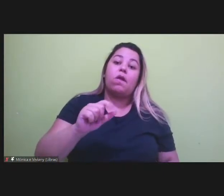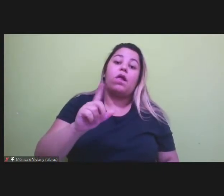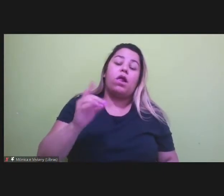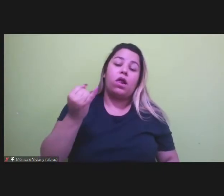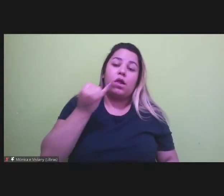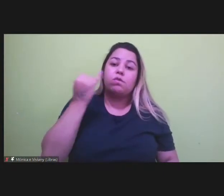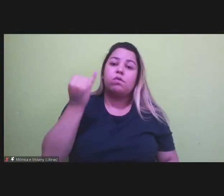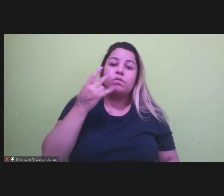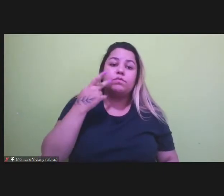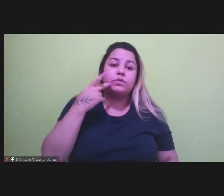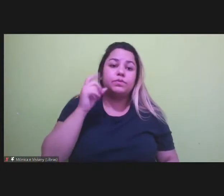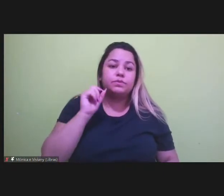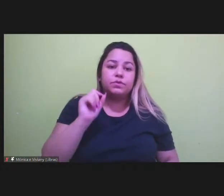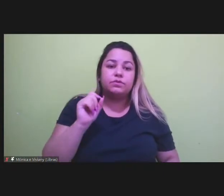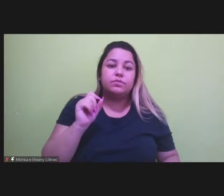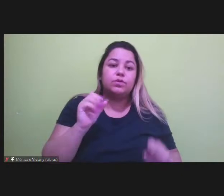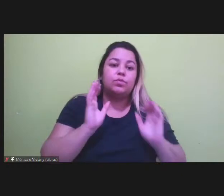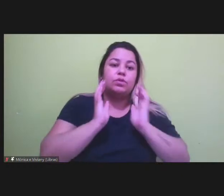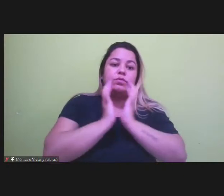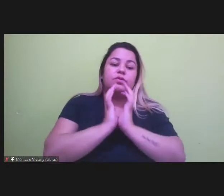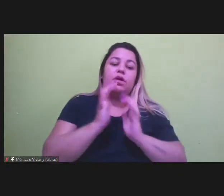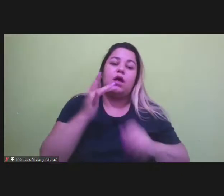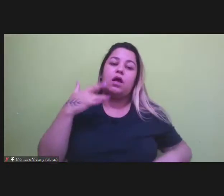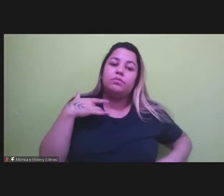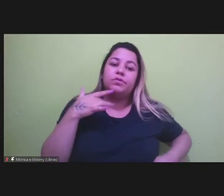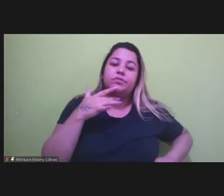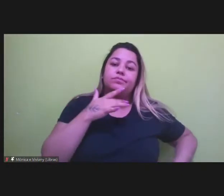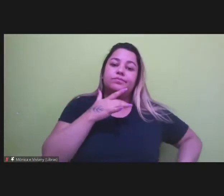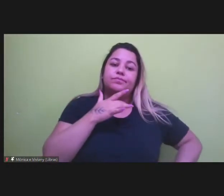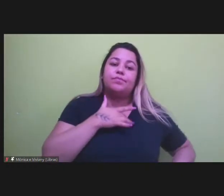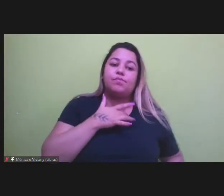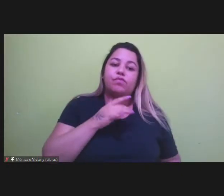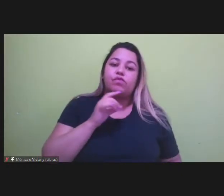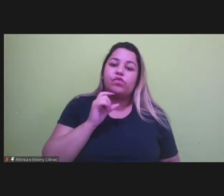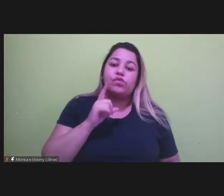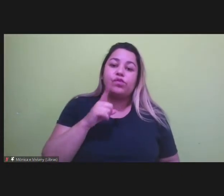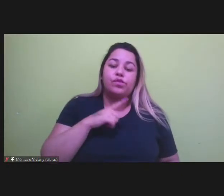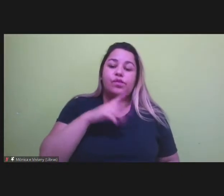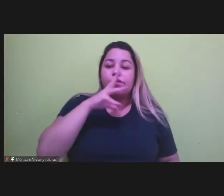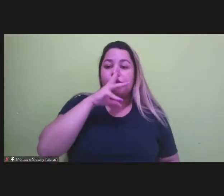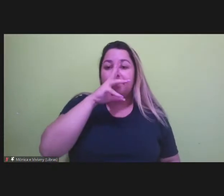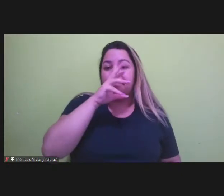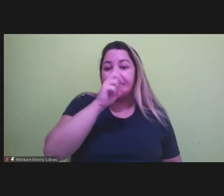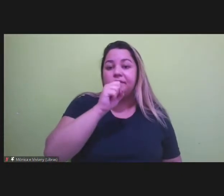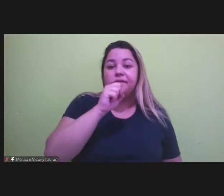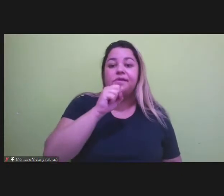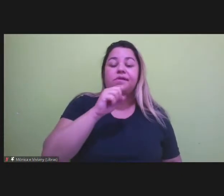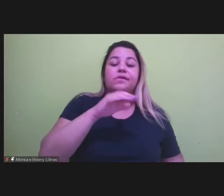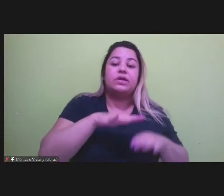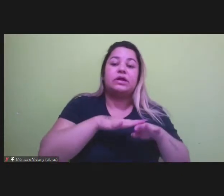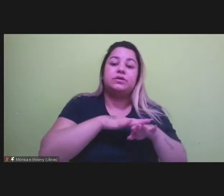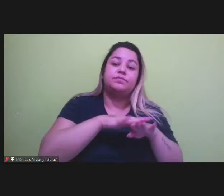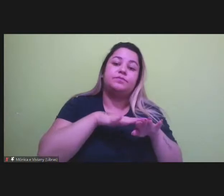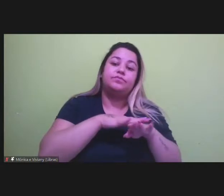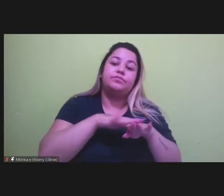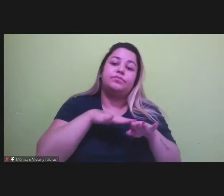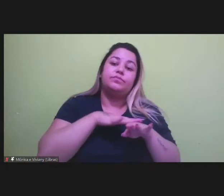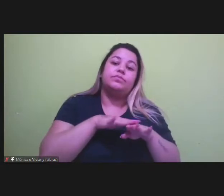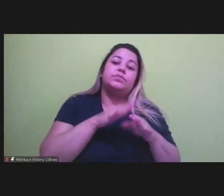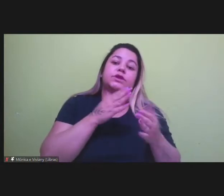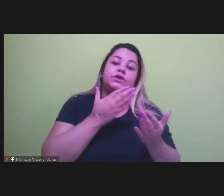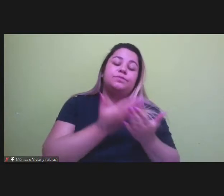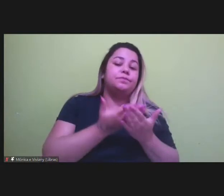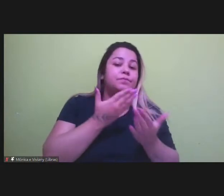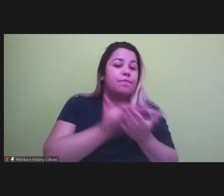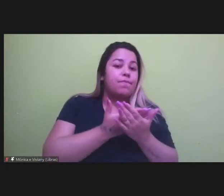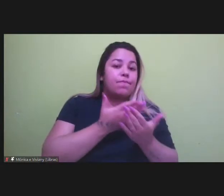actions is also very important. So when the healthcare team is strengthened and talks with